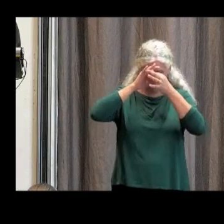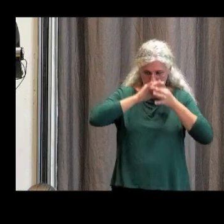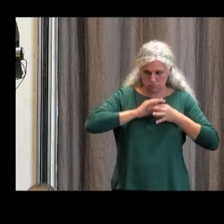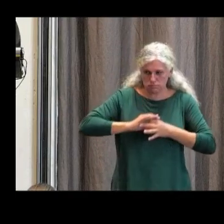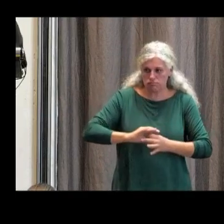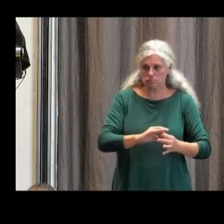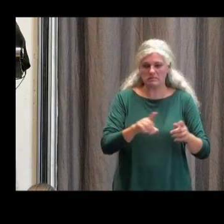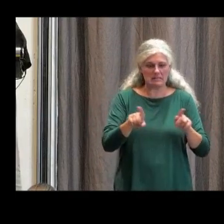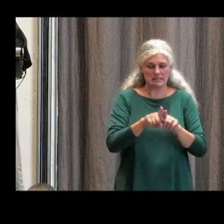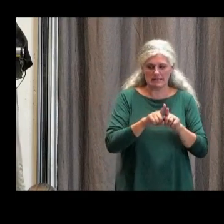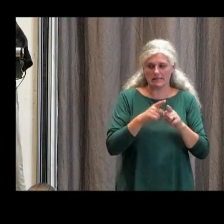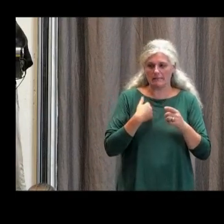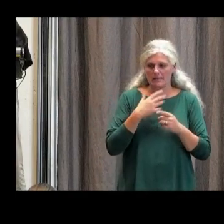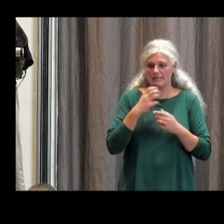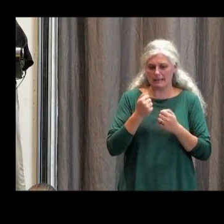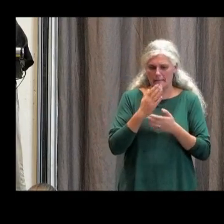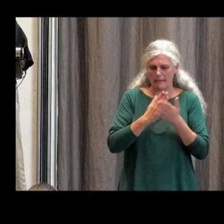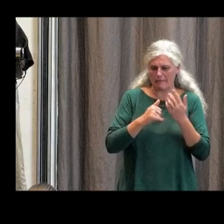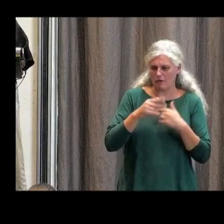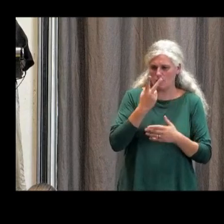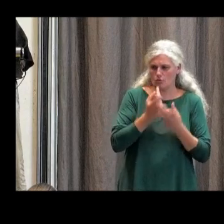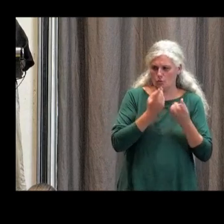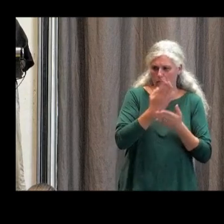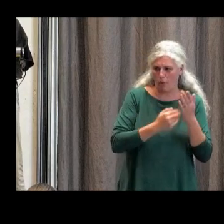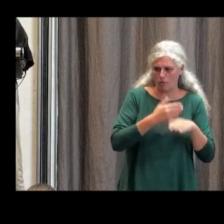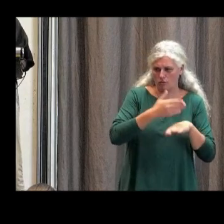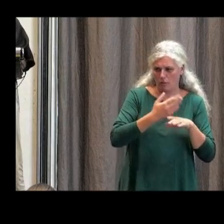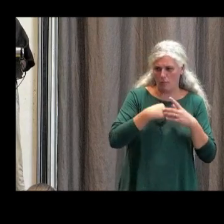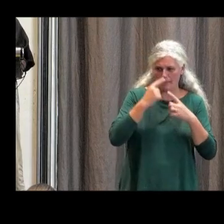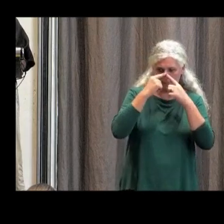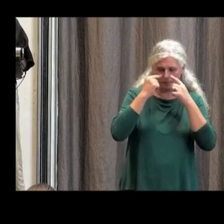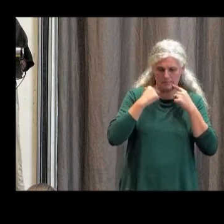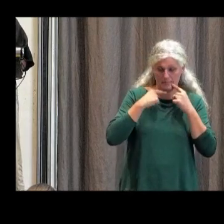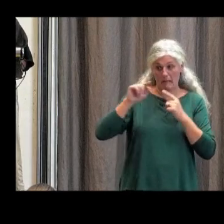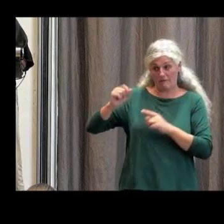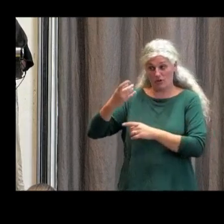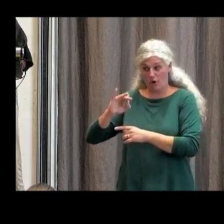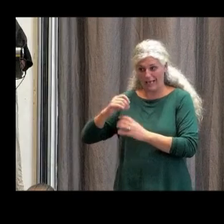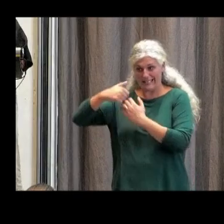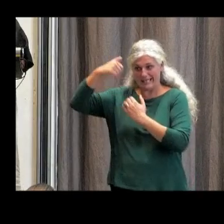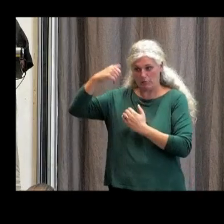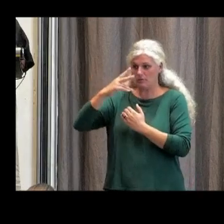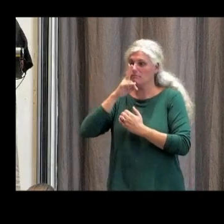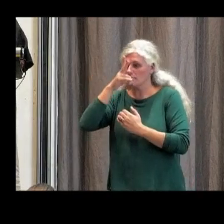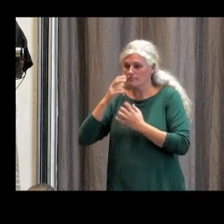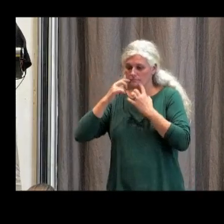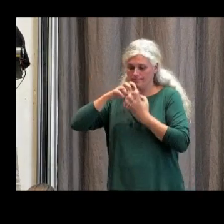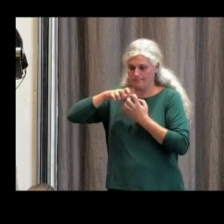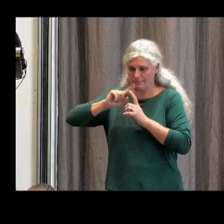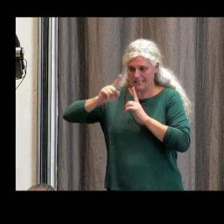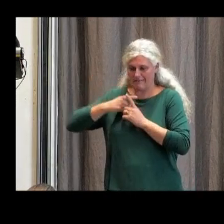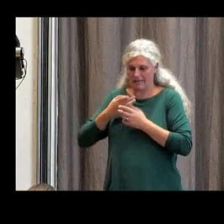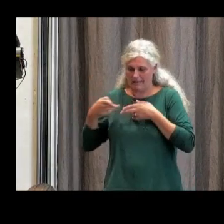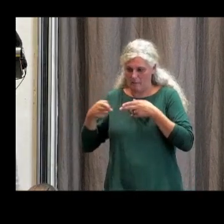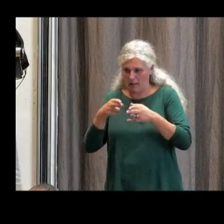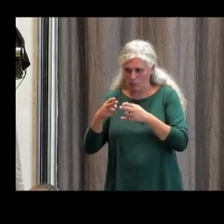We use the same channel of air to do both functions, whereas these are separate for a dog. So they have a dedicated